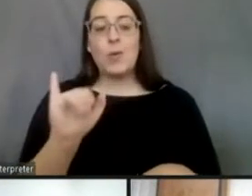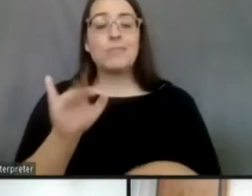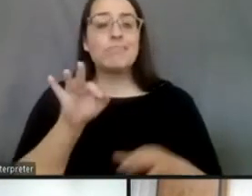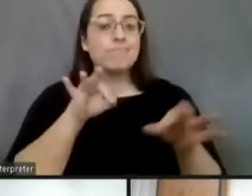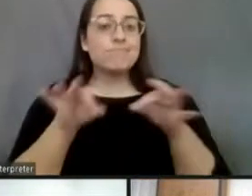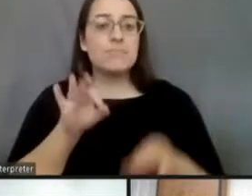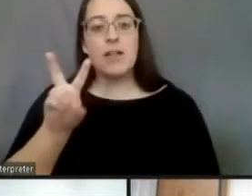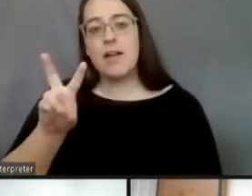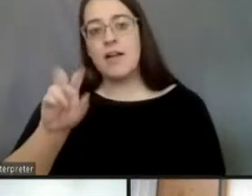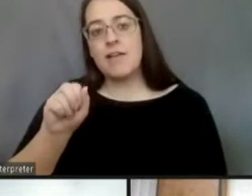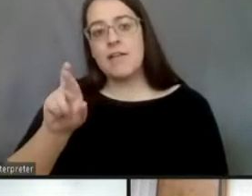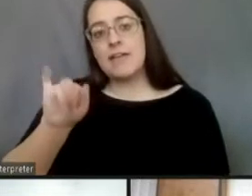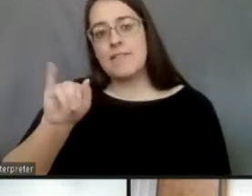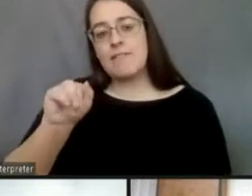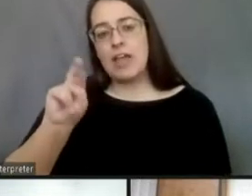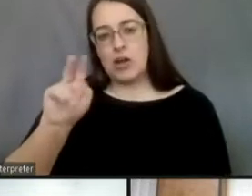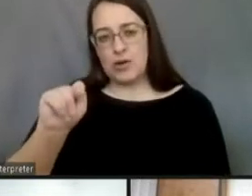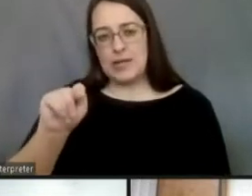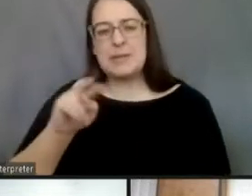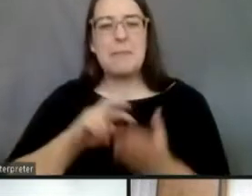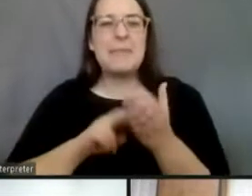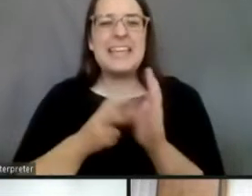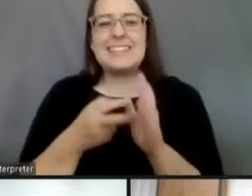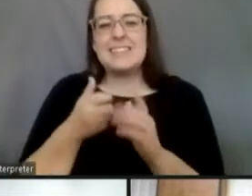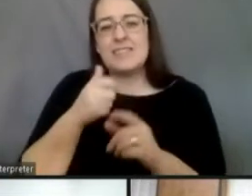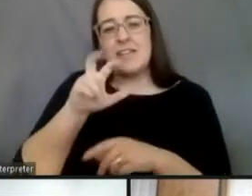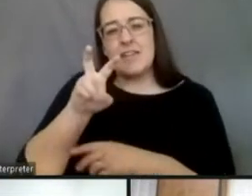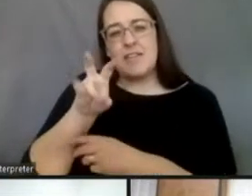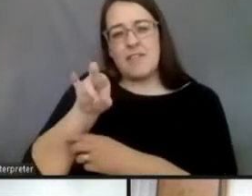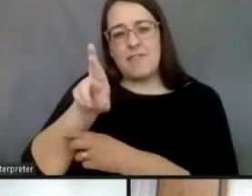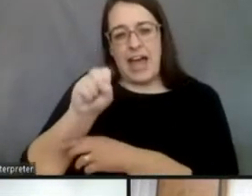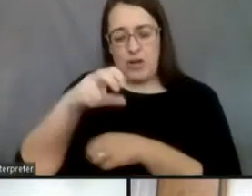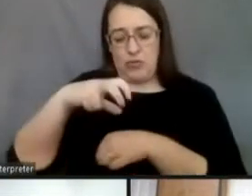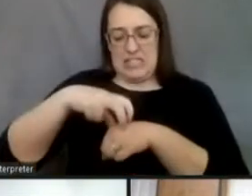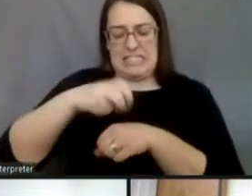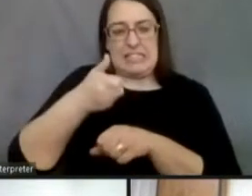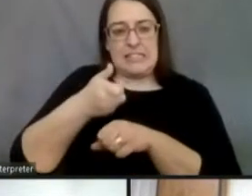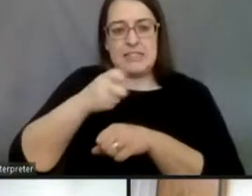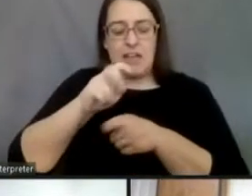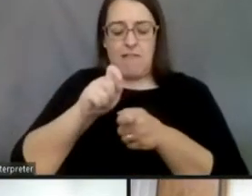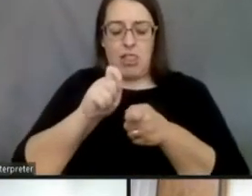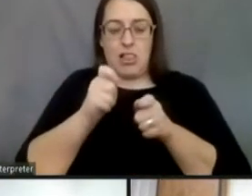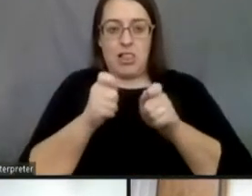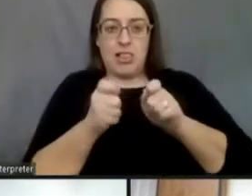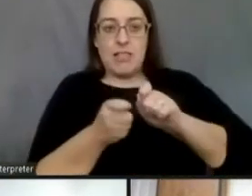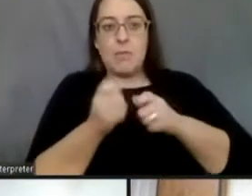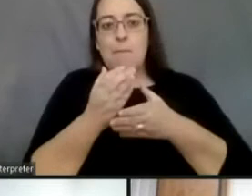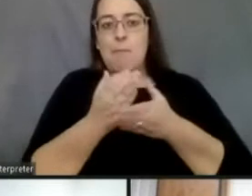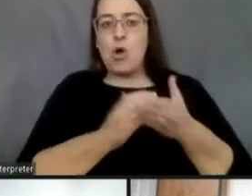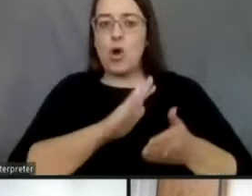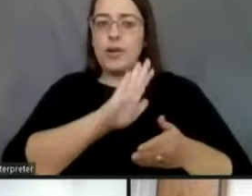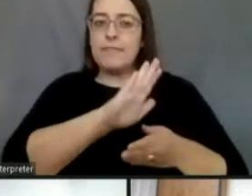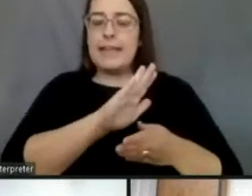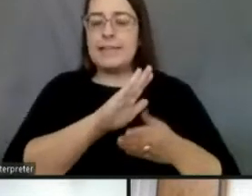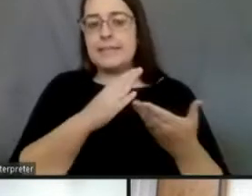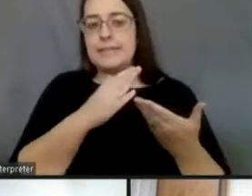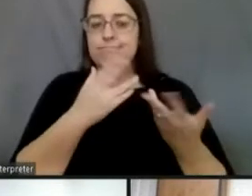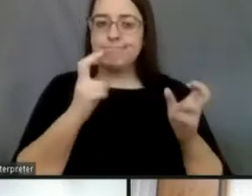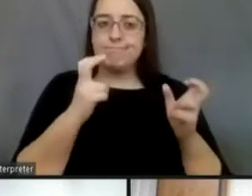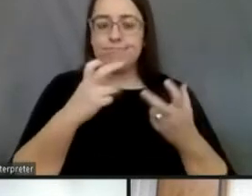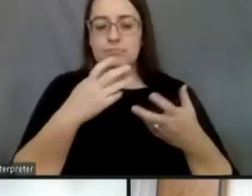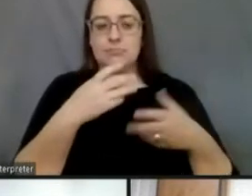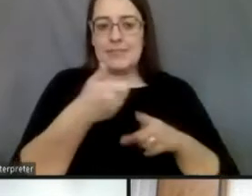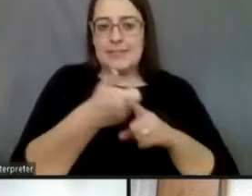remember, a variant is the same as a mutation. And what that means is that the virus has changed part of its genetic material that